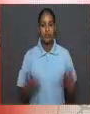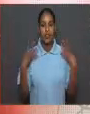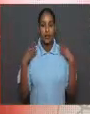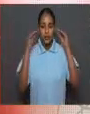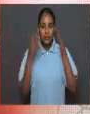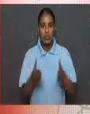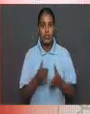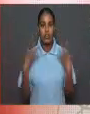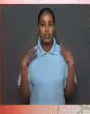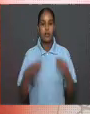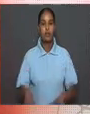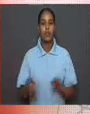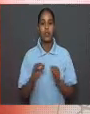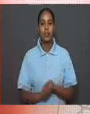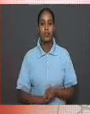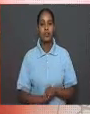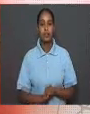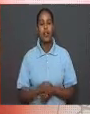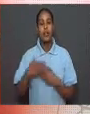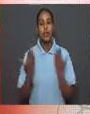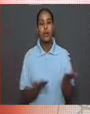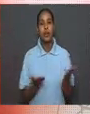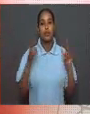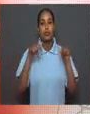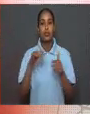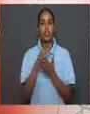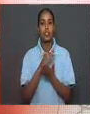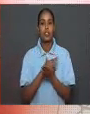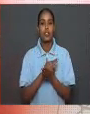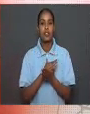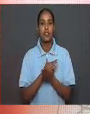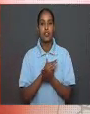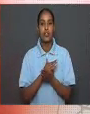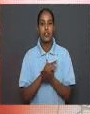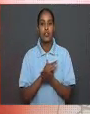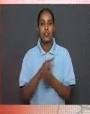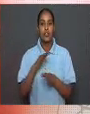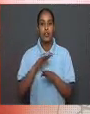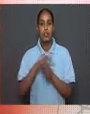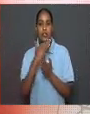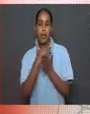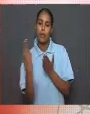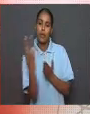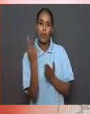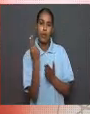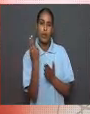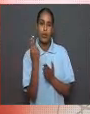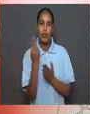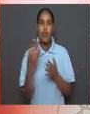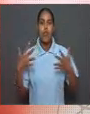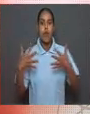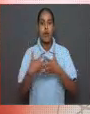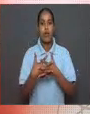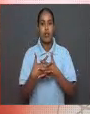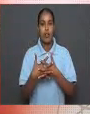Hello, teacher. Hello, students. Welcome to today's lesson on some important